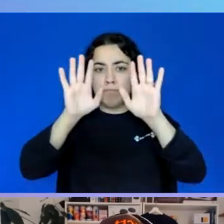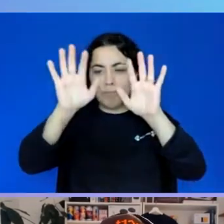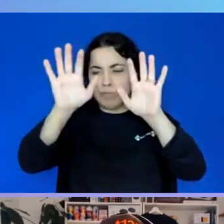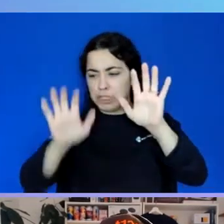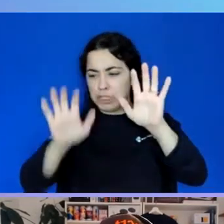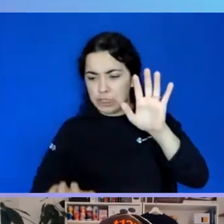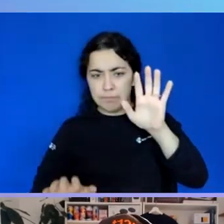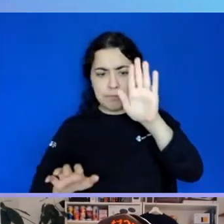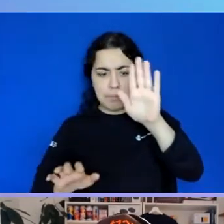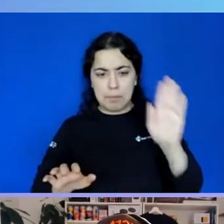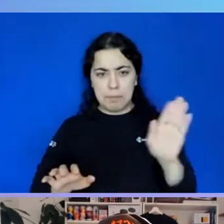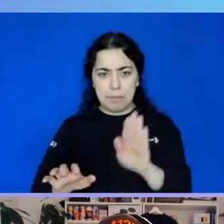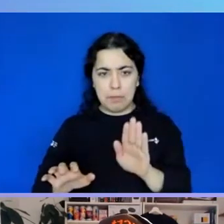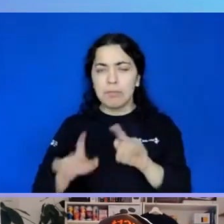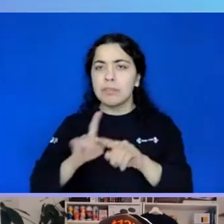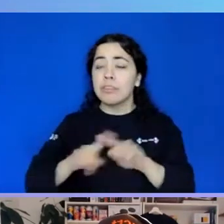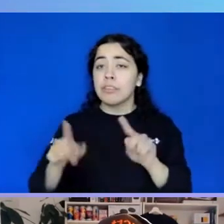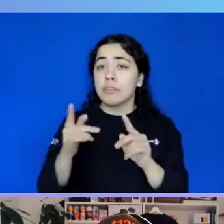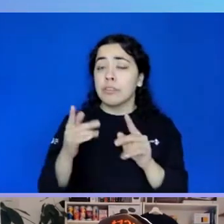products to buy.